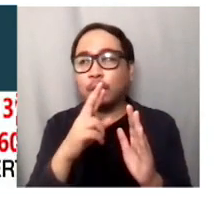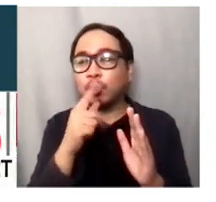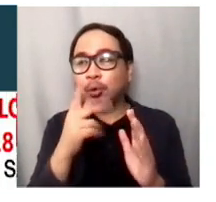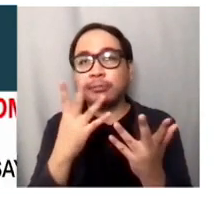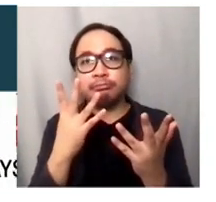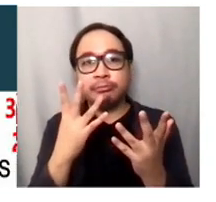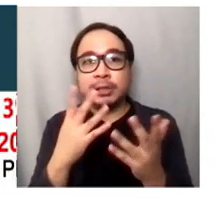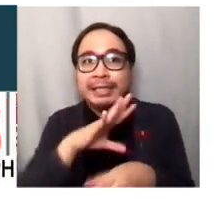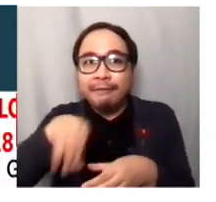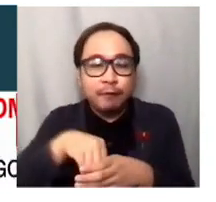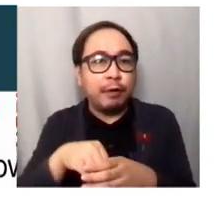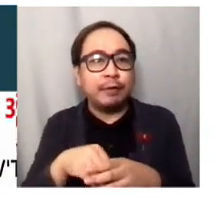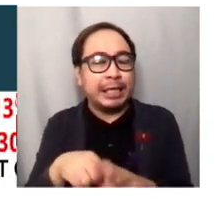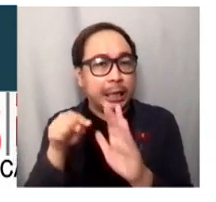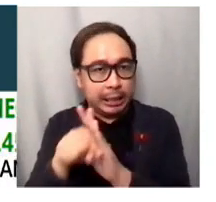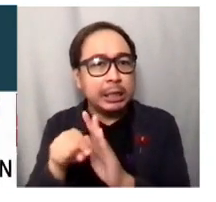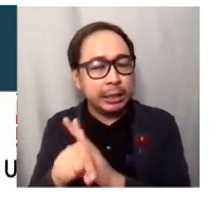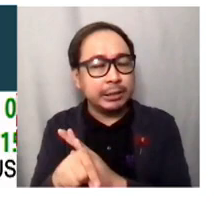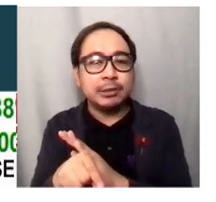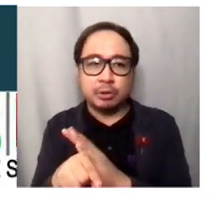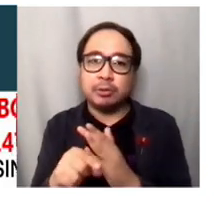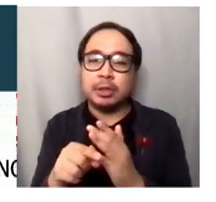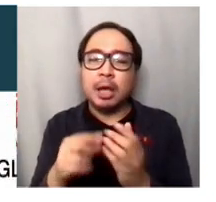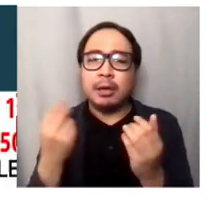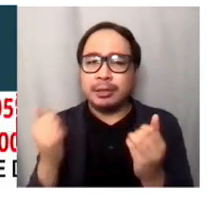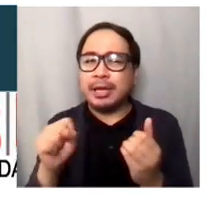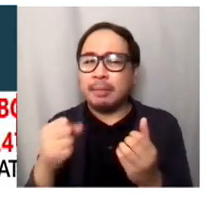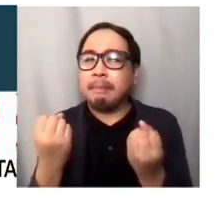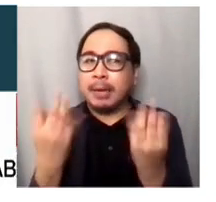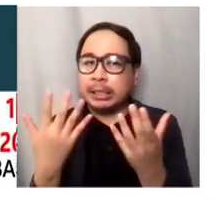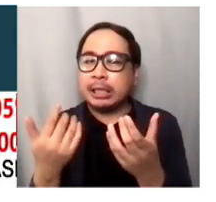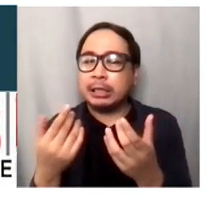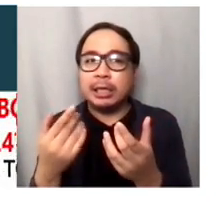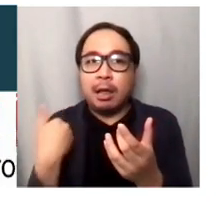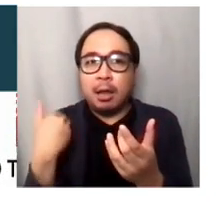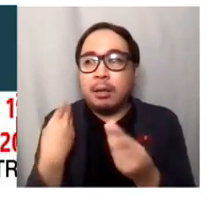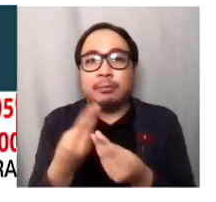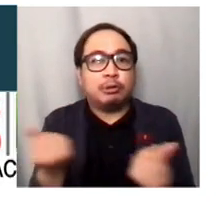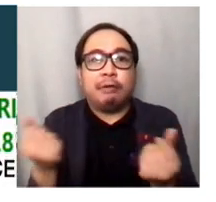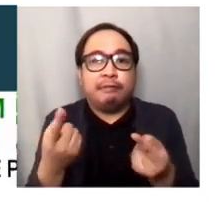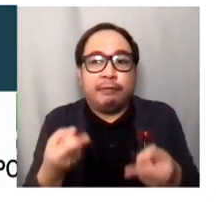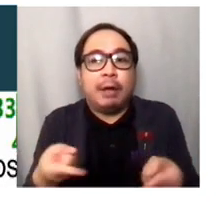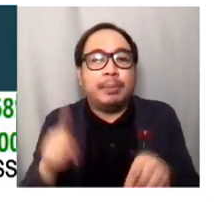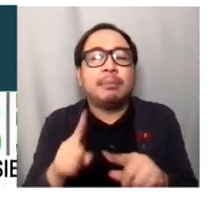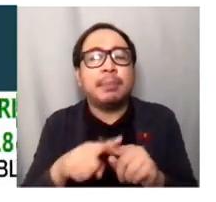course, there are still many other unsolved and uninvestigated cases. We hope that eventually they will get to